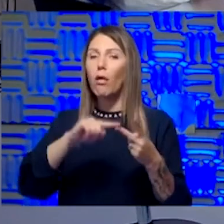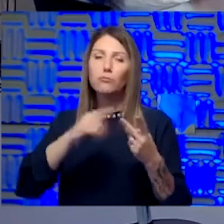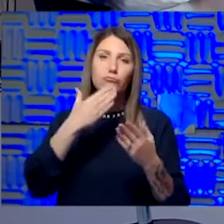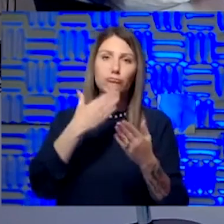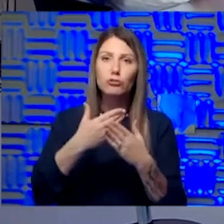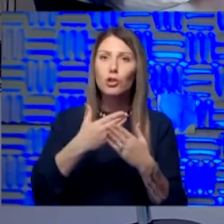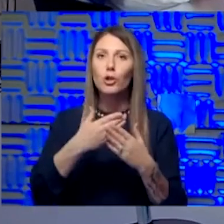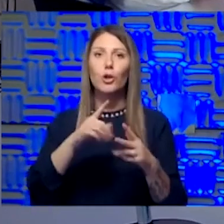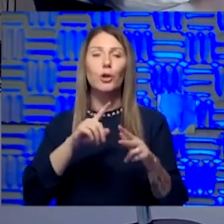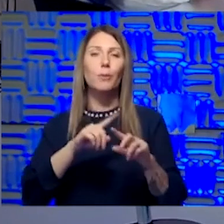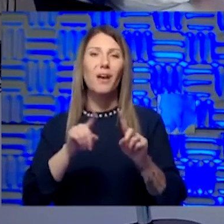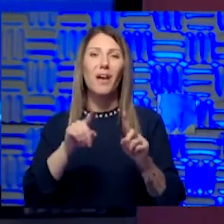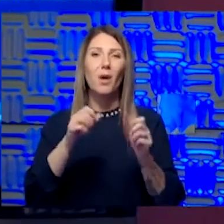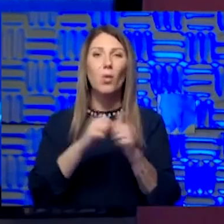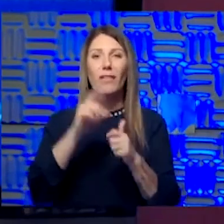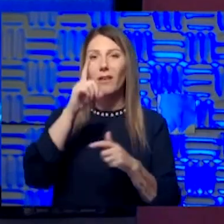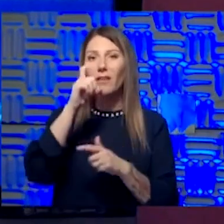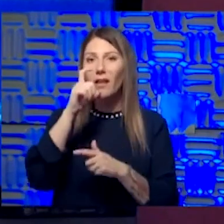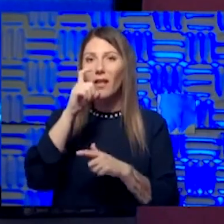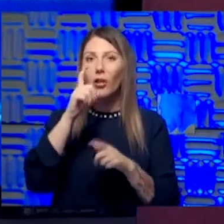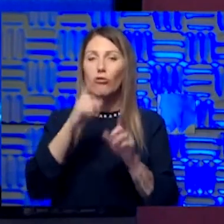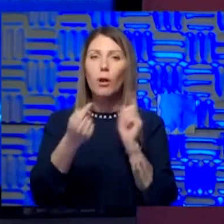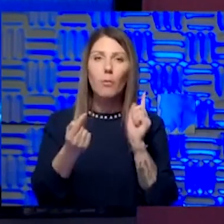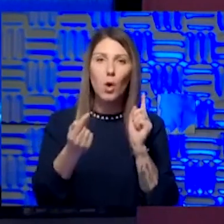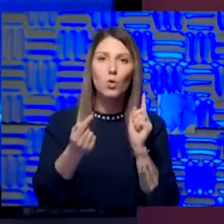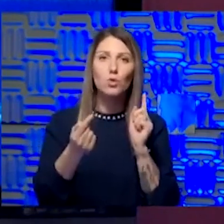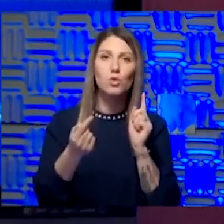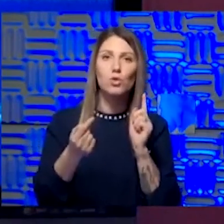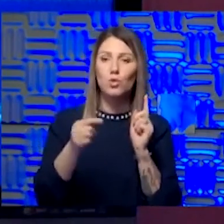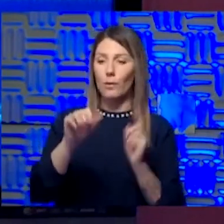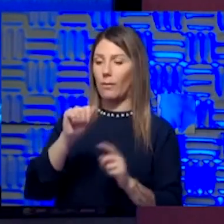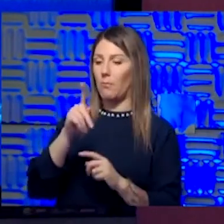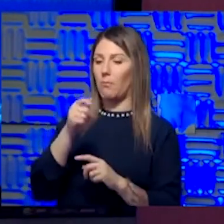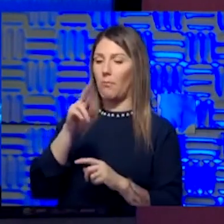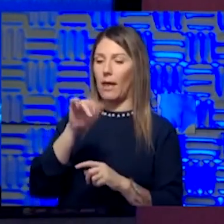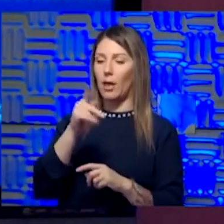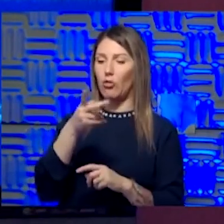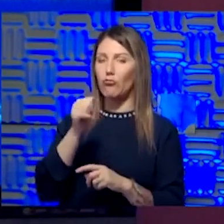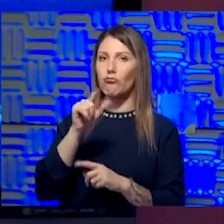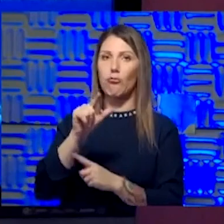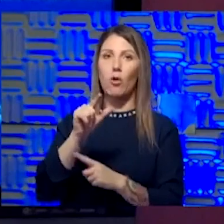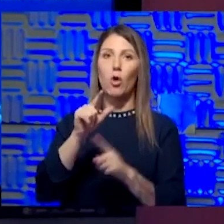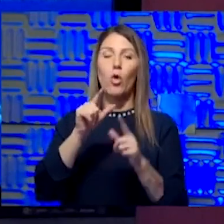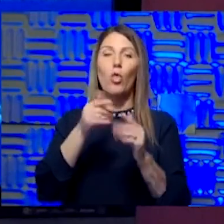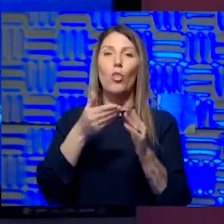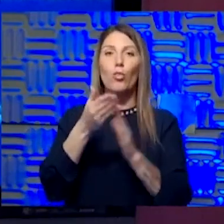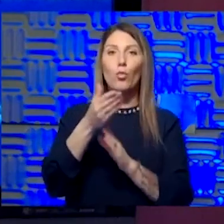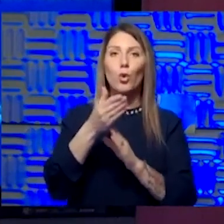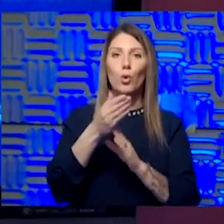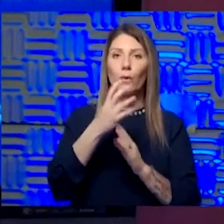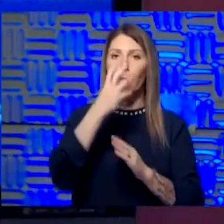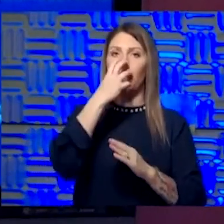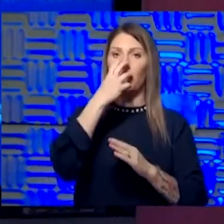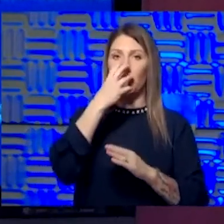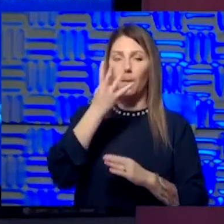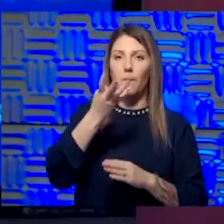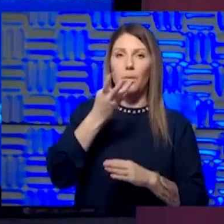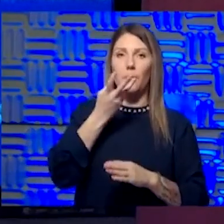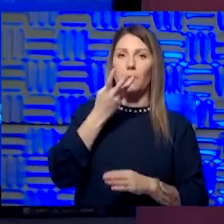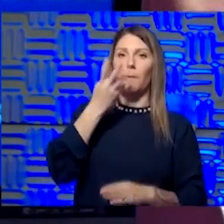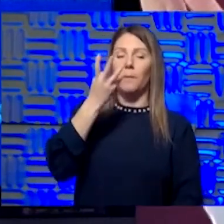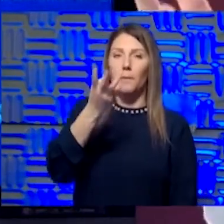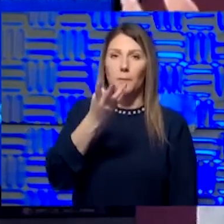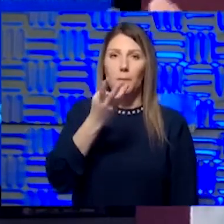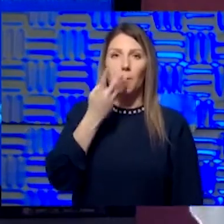to do them with an inhaler as opposed to the albuterol that gets through your nebulizer, because that, like CPAP, can push